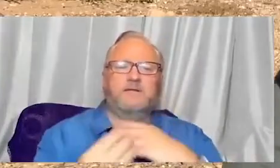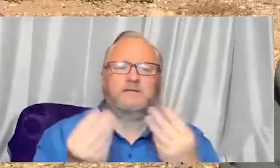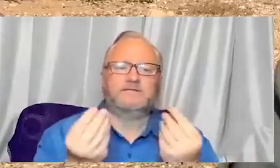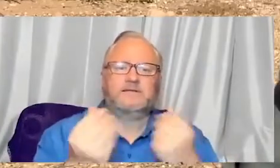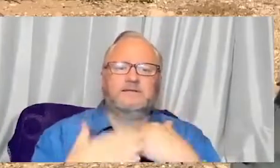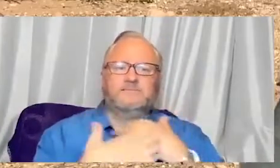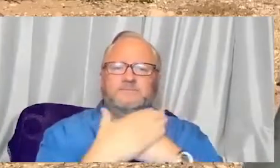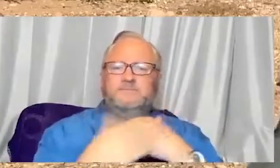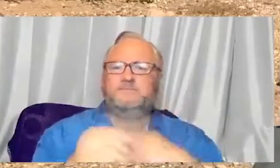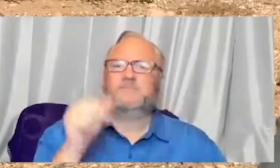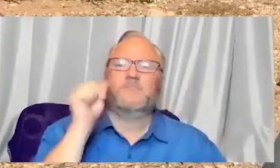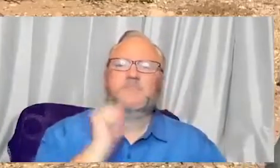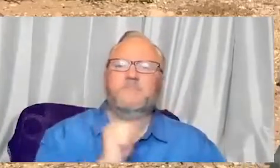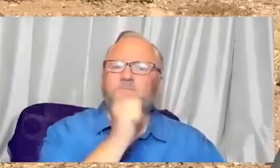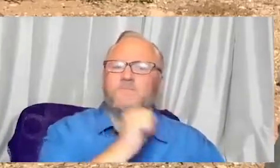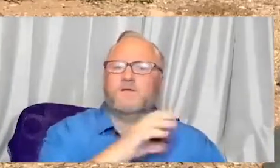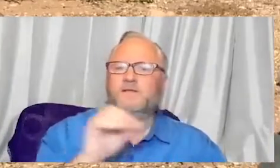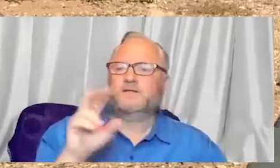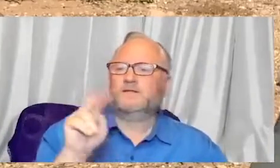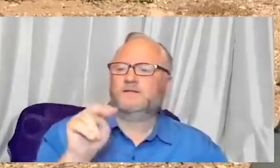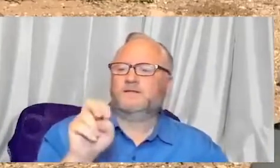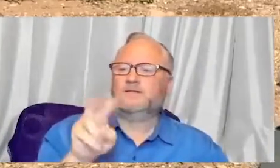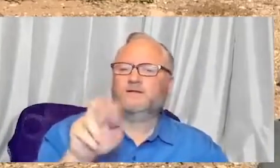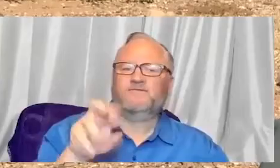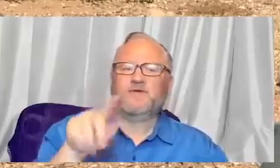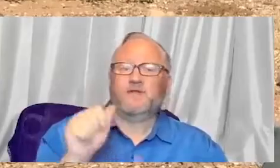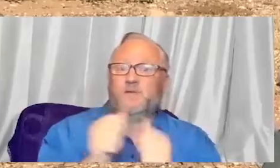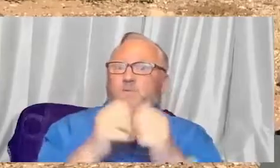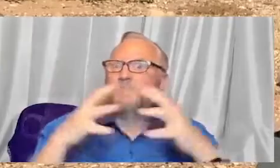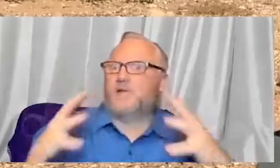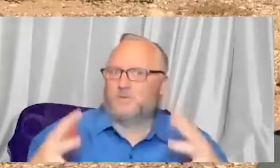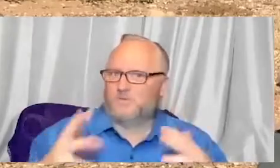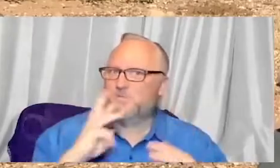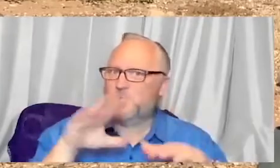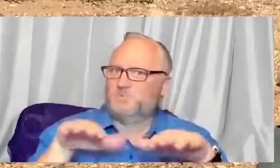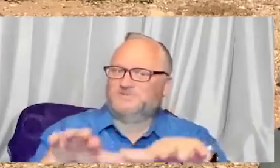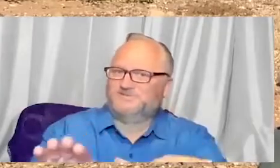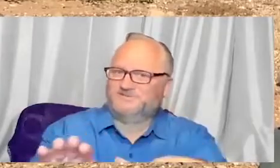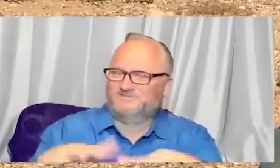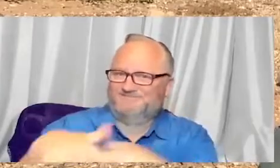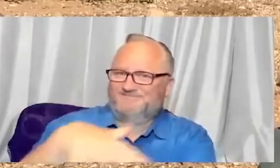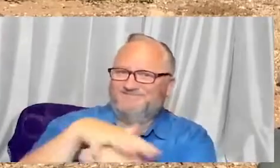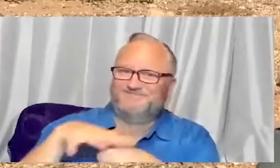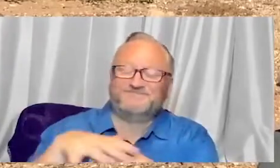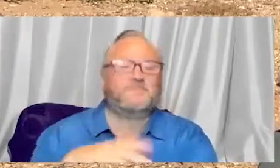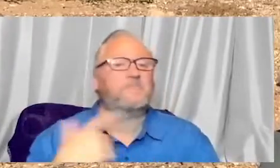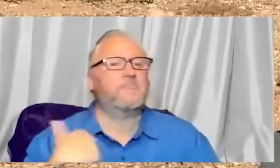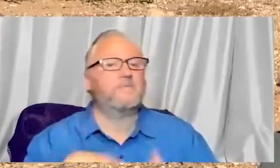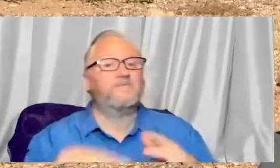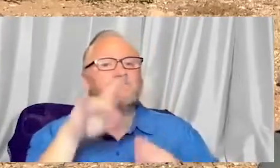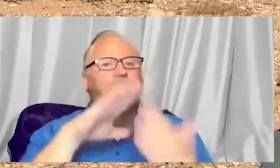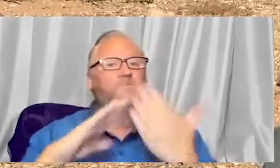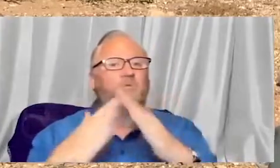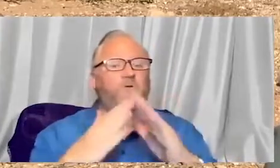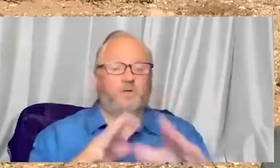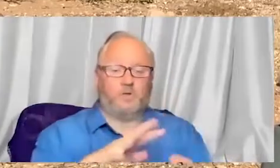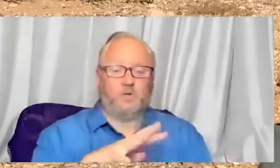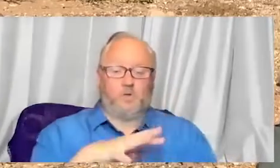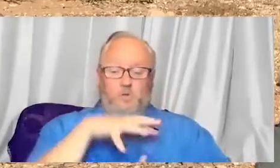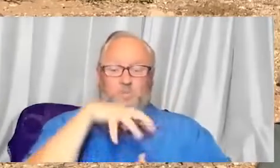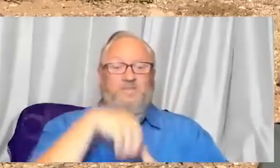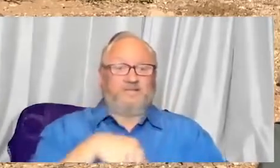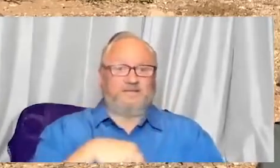of Arizona and Nevada with no ocean to be found. We find community with and in